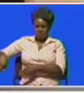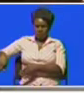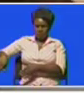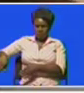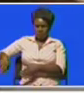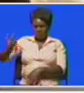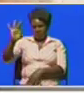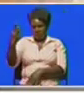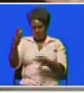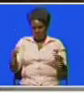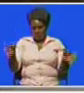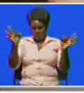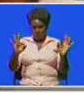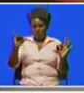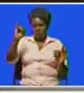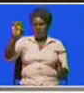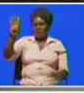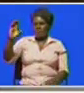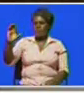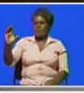Tatu, wale maofisa wa IEBC,